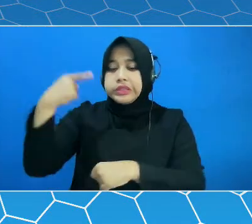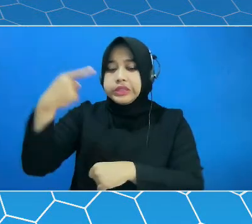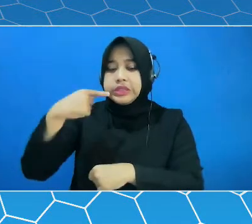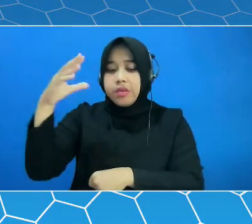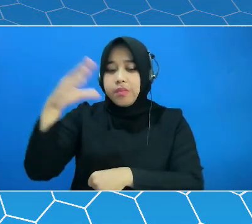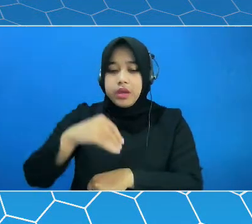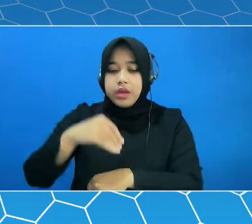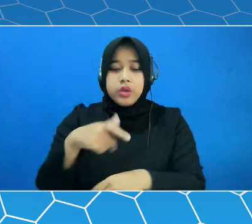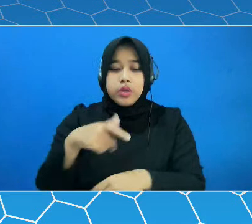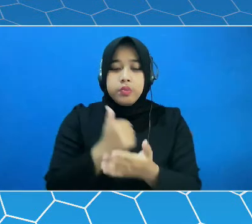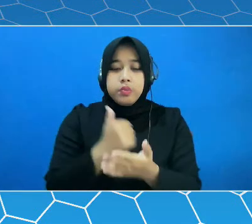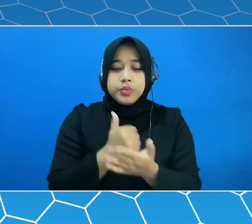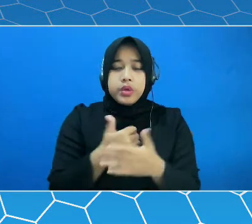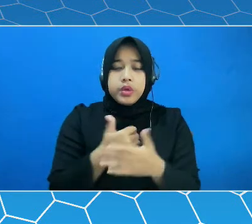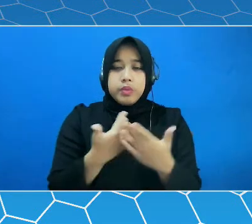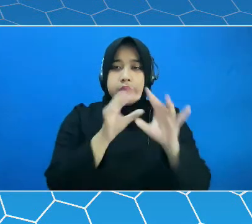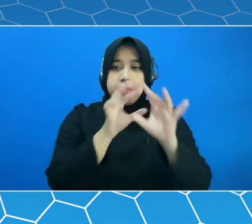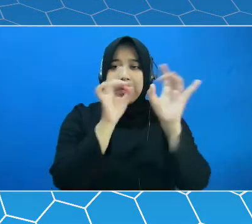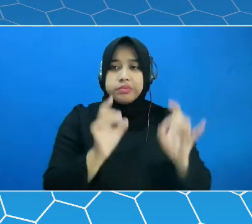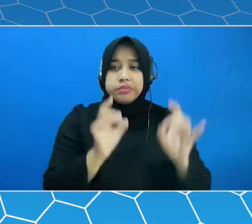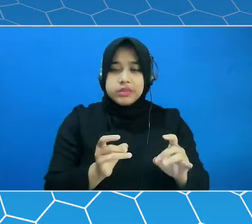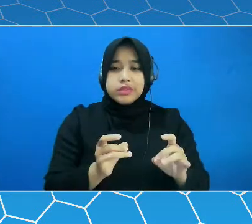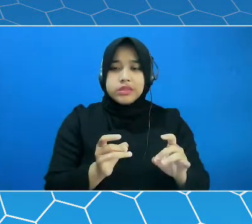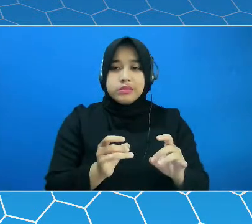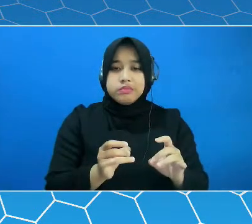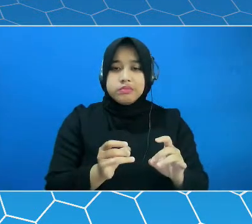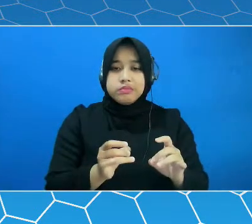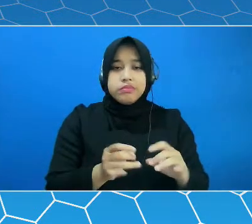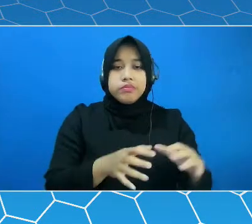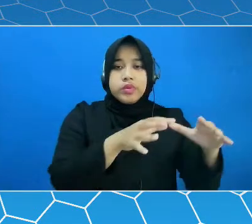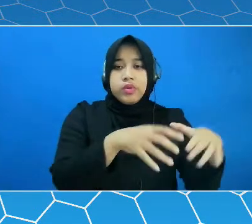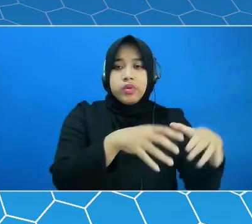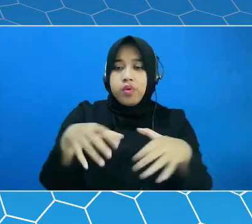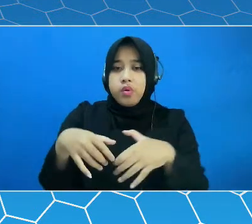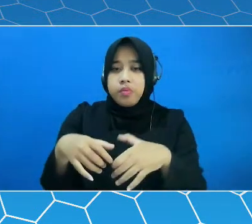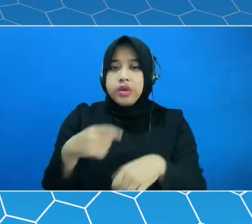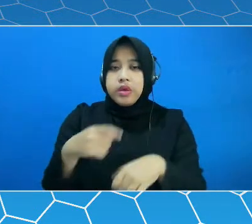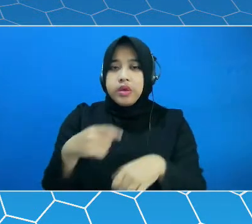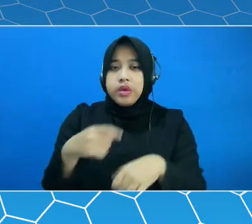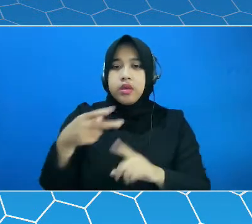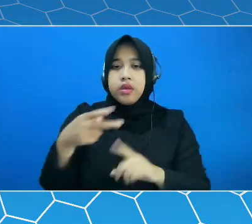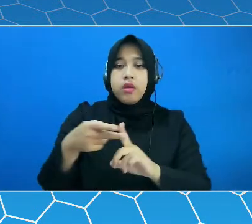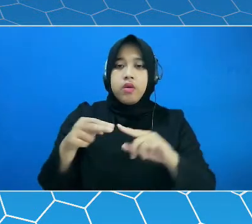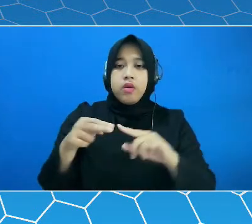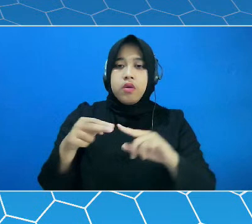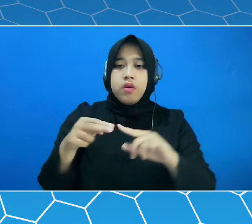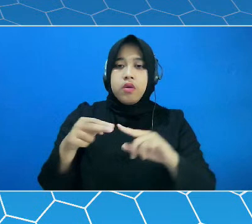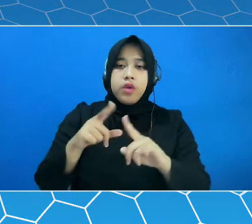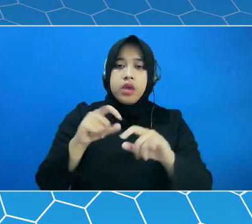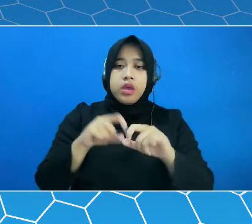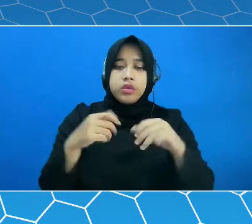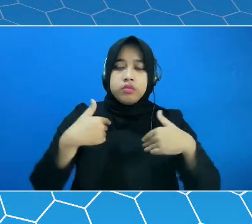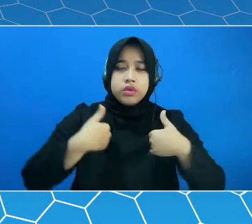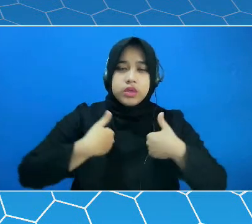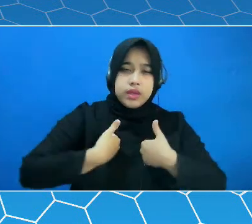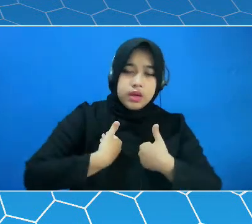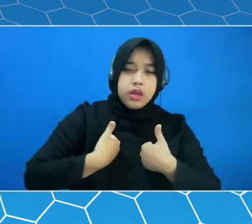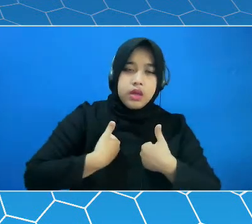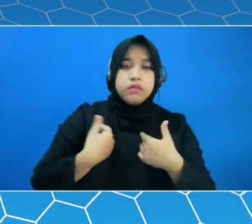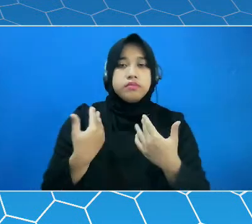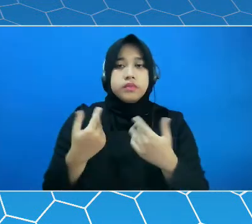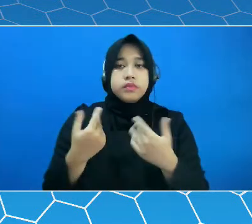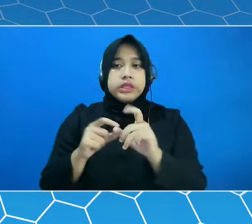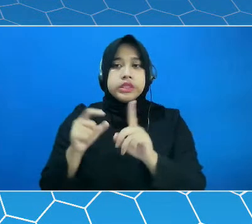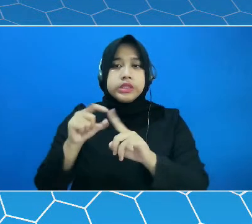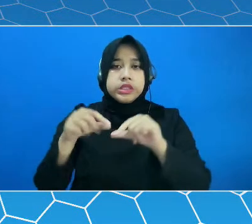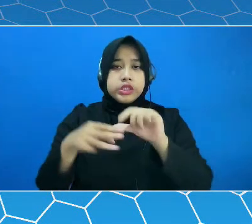like breathing, pain, fatigue, mental health, ear and nose syndromes, symptoms, sorry, and